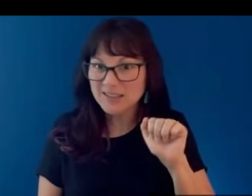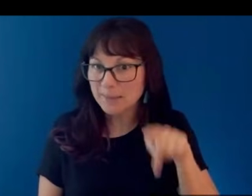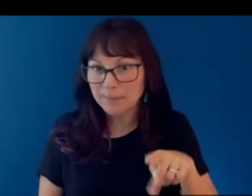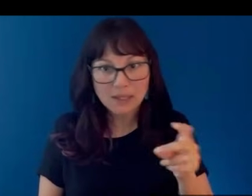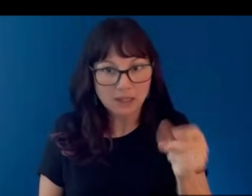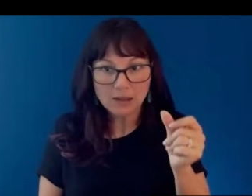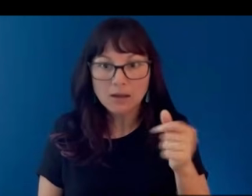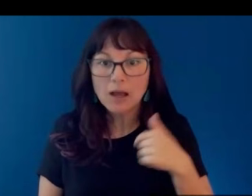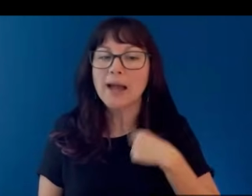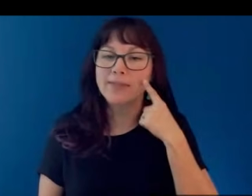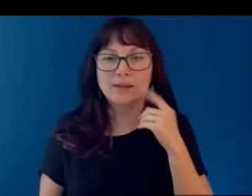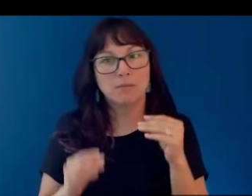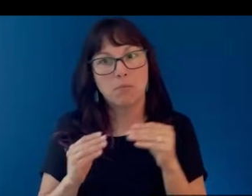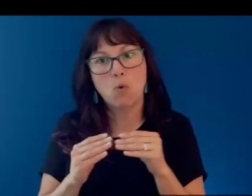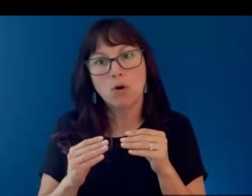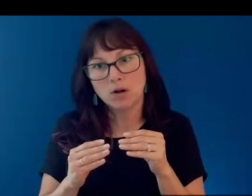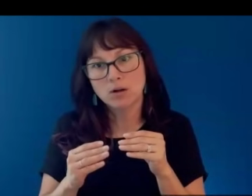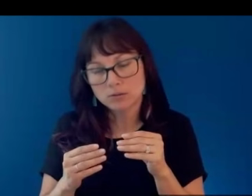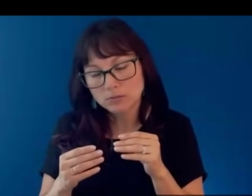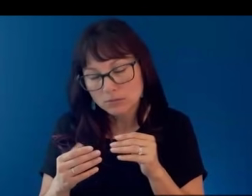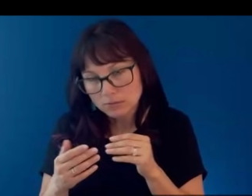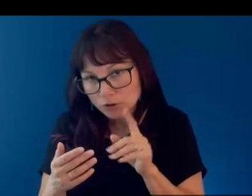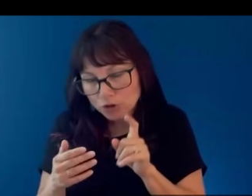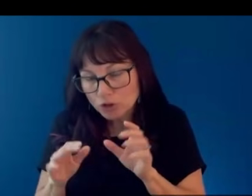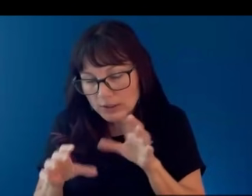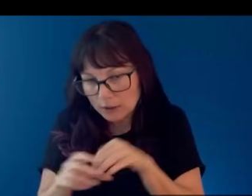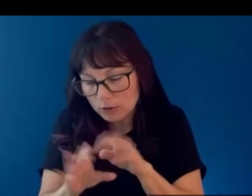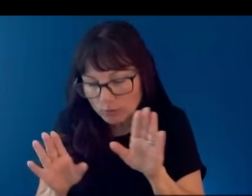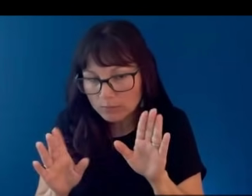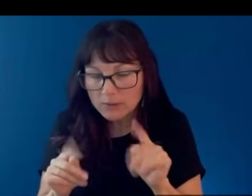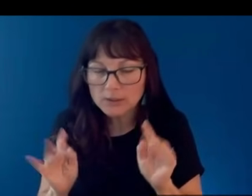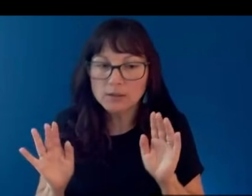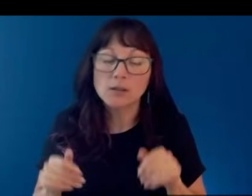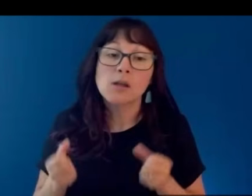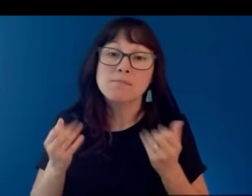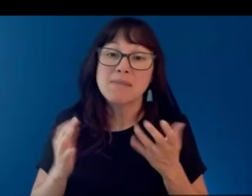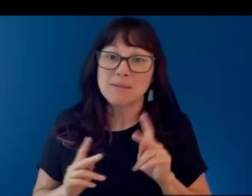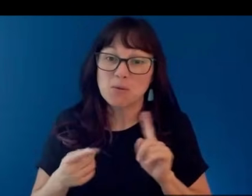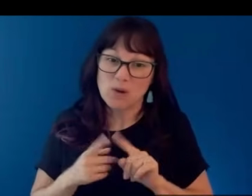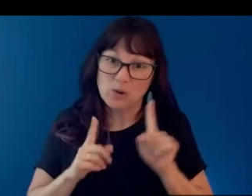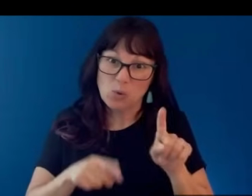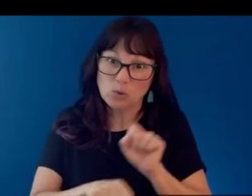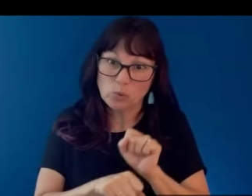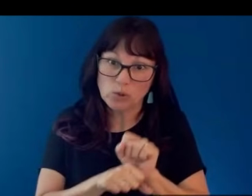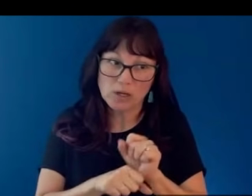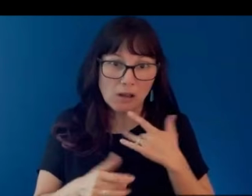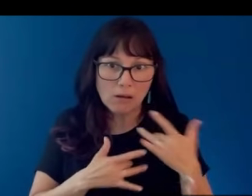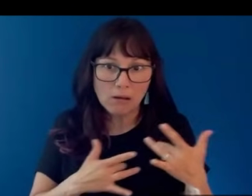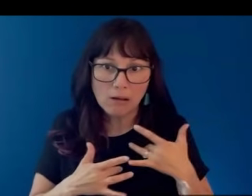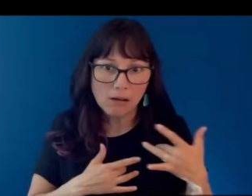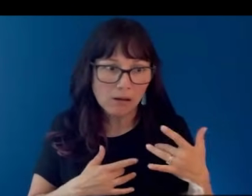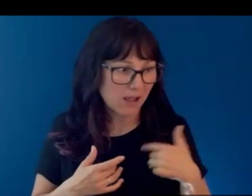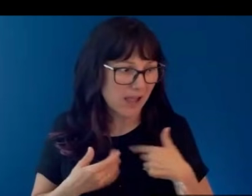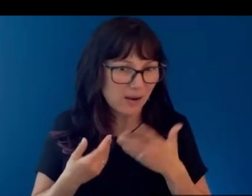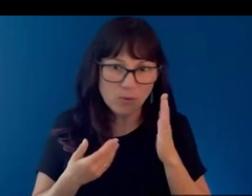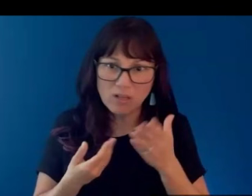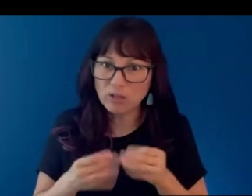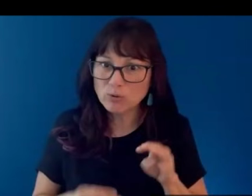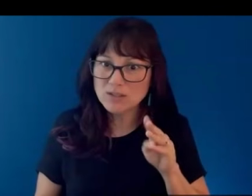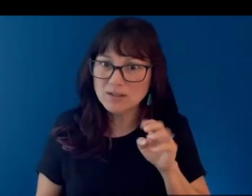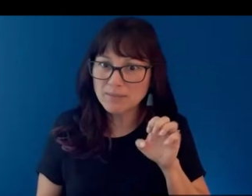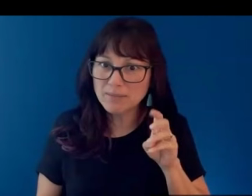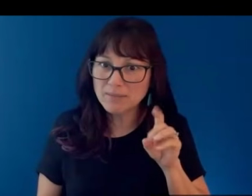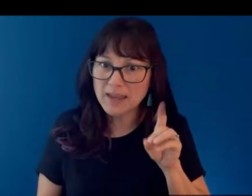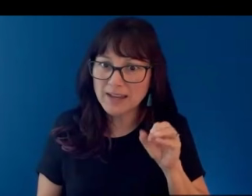criteria. Now, a lot of folks, when they go to work, they do worry that they will lose Medicare coverage if they